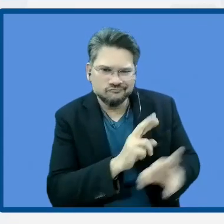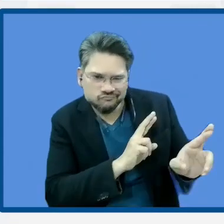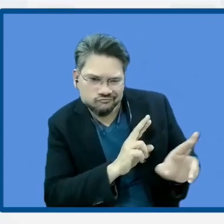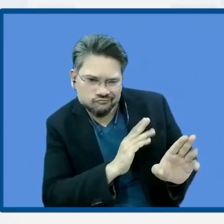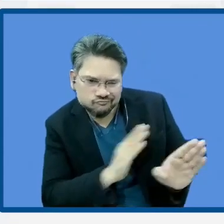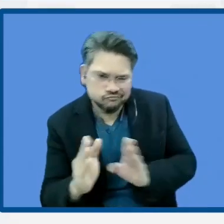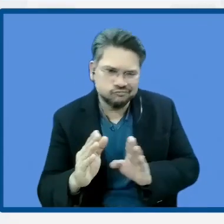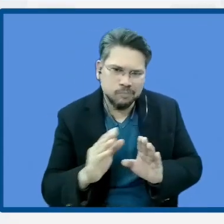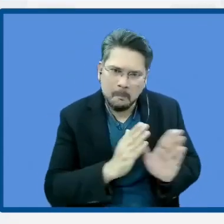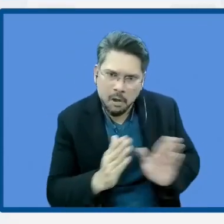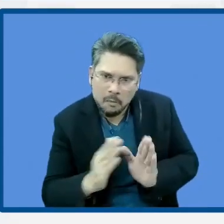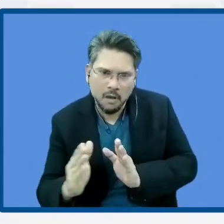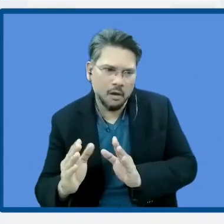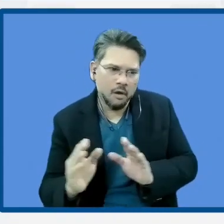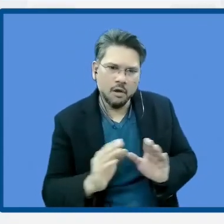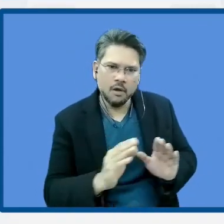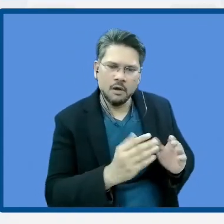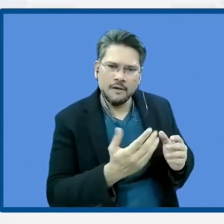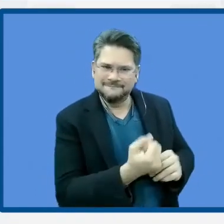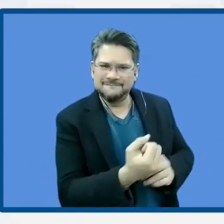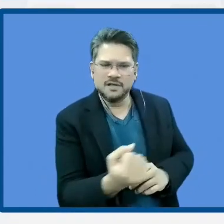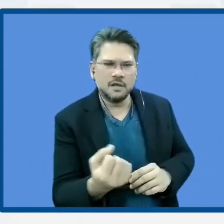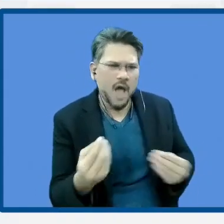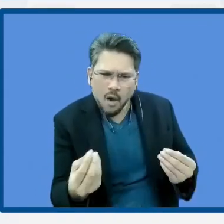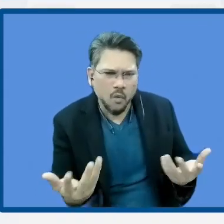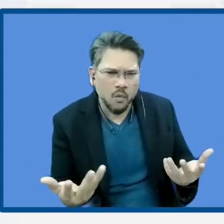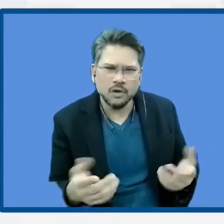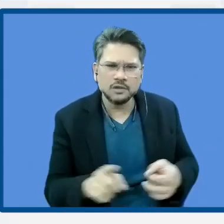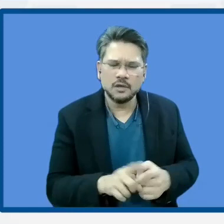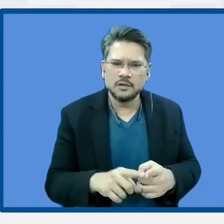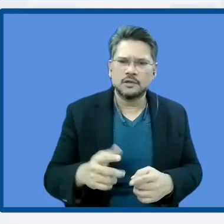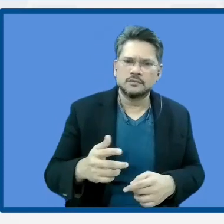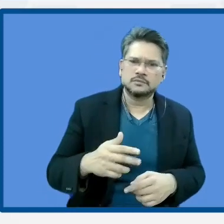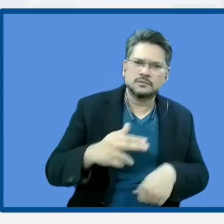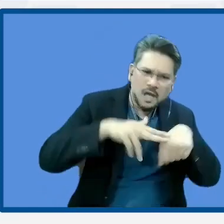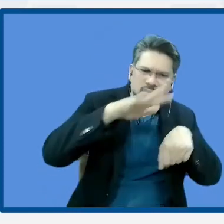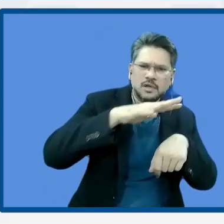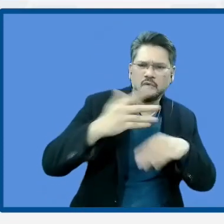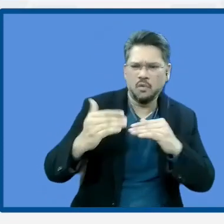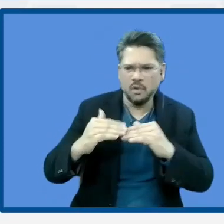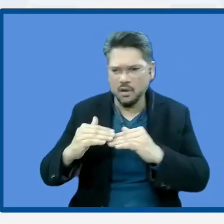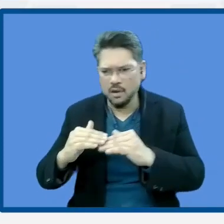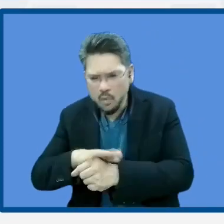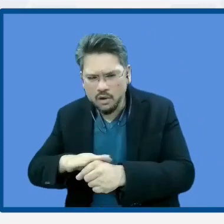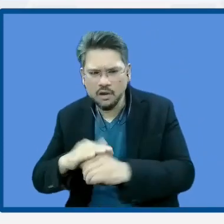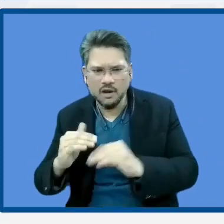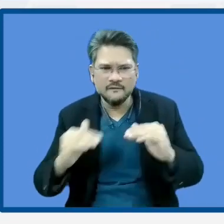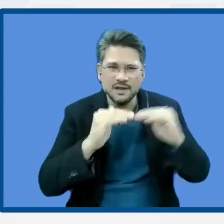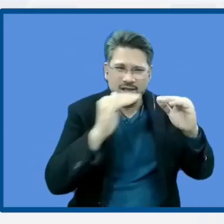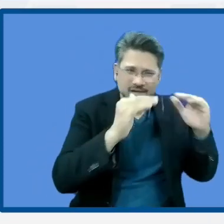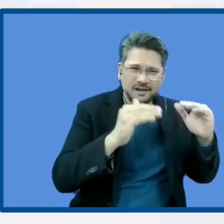of vulnerability at the local, community, subnational levels, it's underlying that systemic